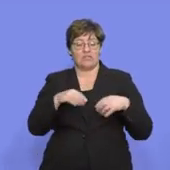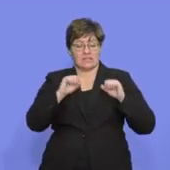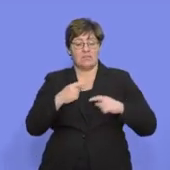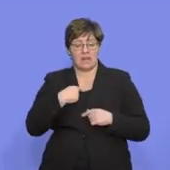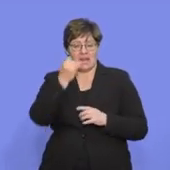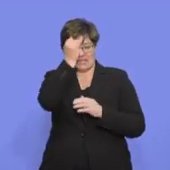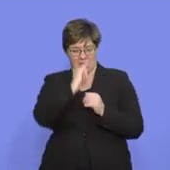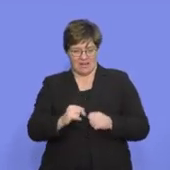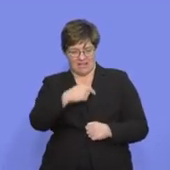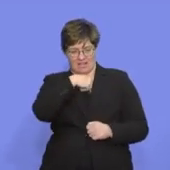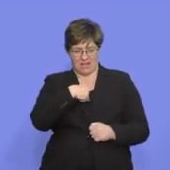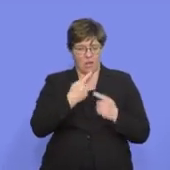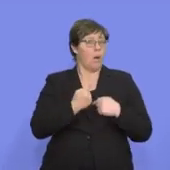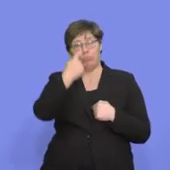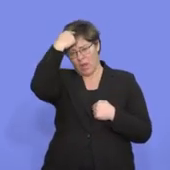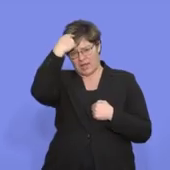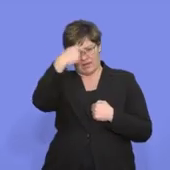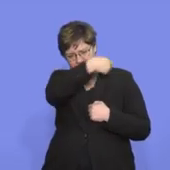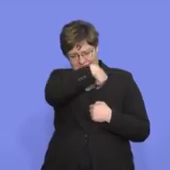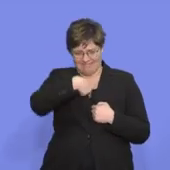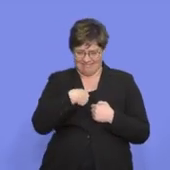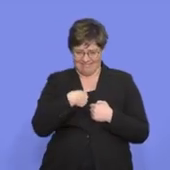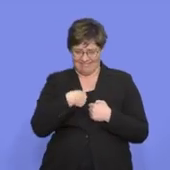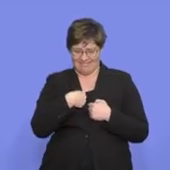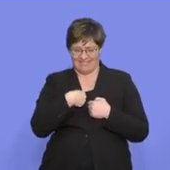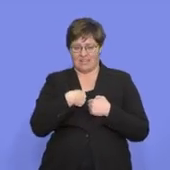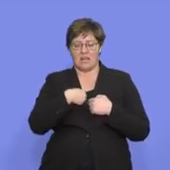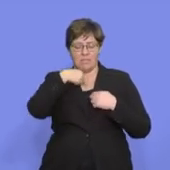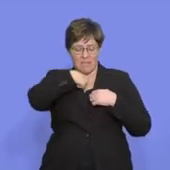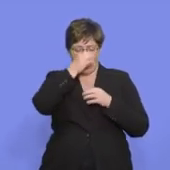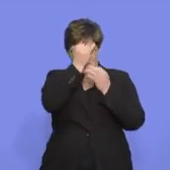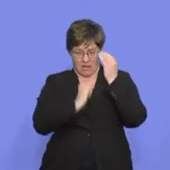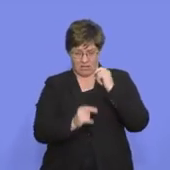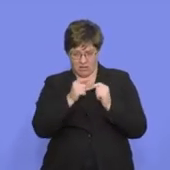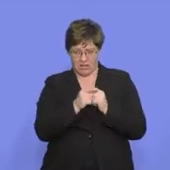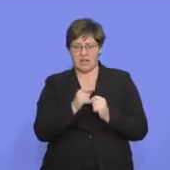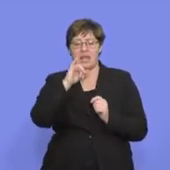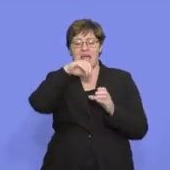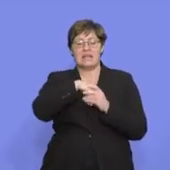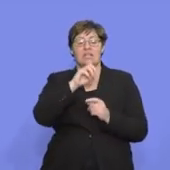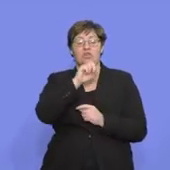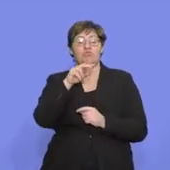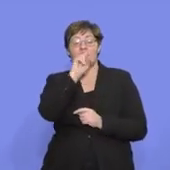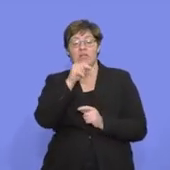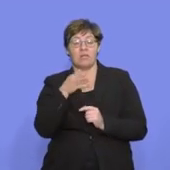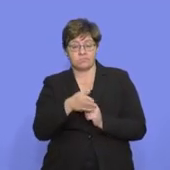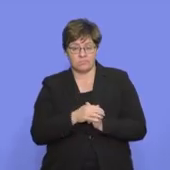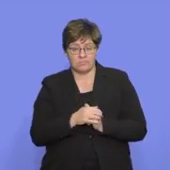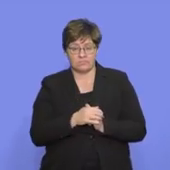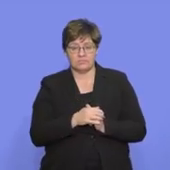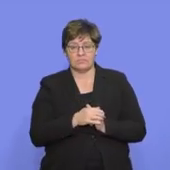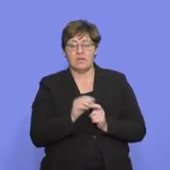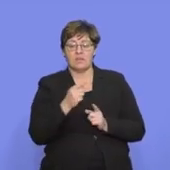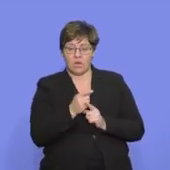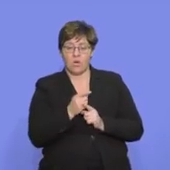Right, not the brain, it's not going to the brain. So immediately interneuron is there, the impulse is moving there, and then through